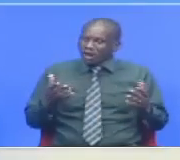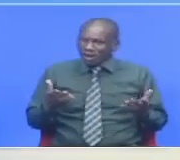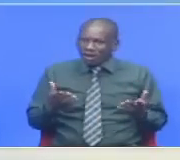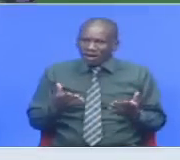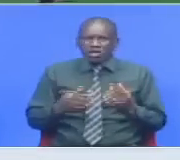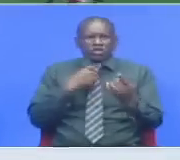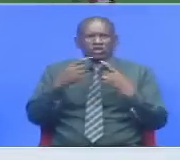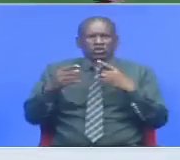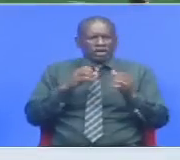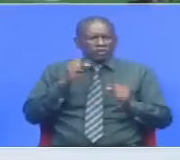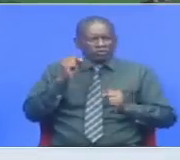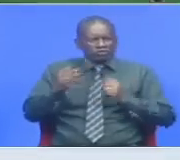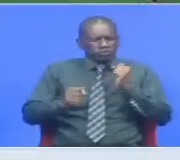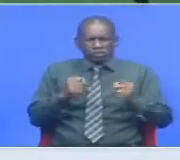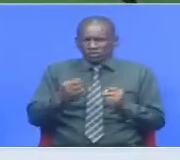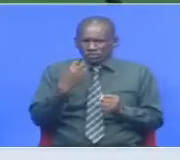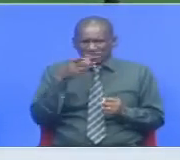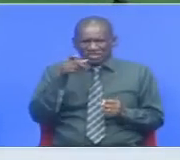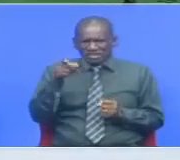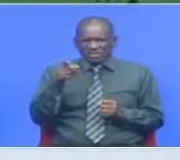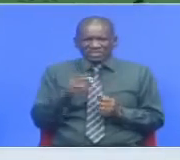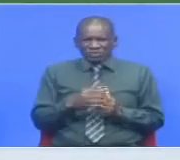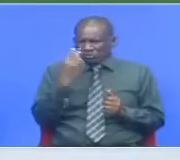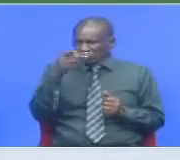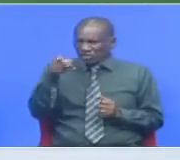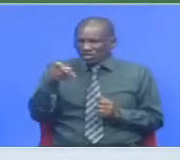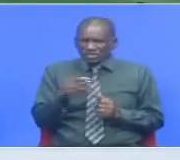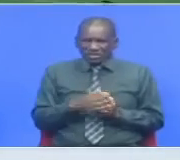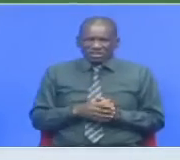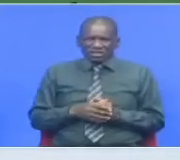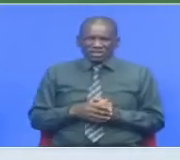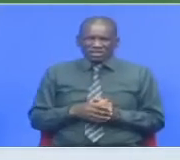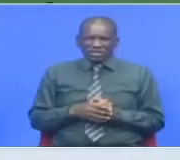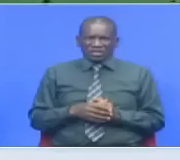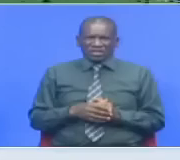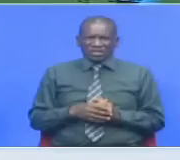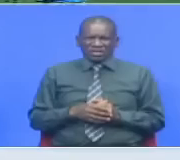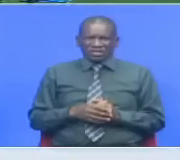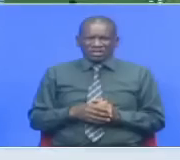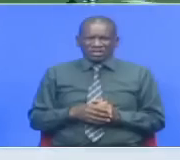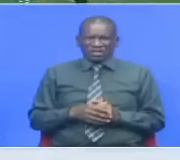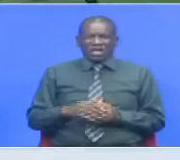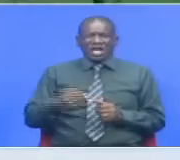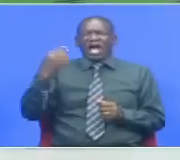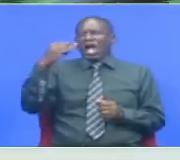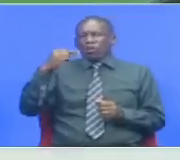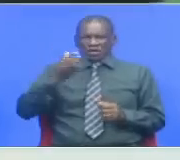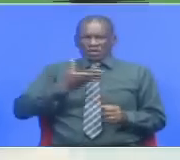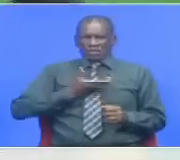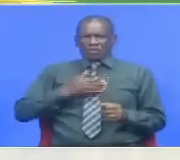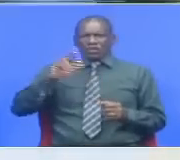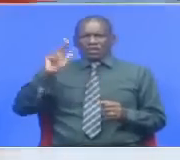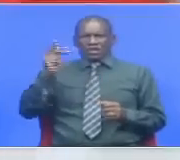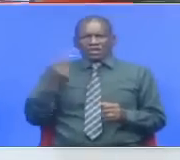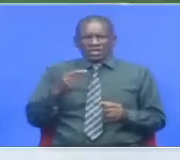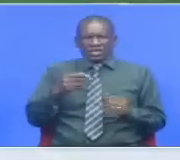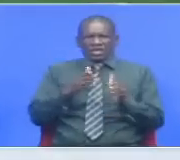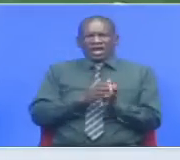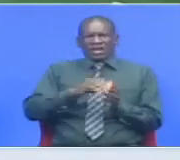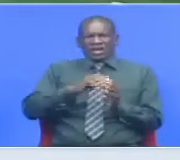Speaking of tracks, did you see this? Junior champion on home soil. A gold medal for Kenya and